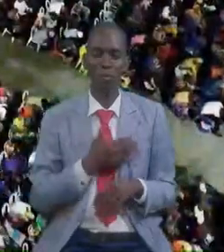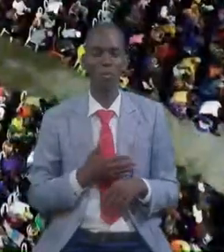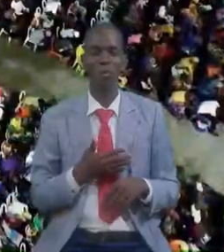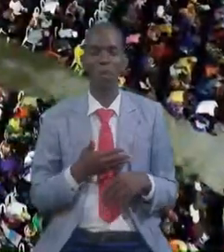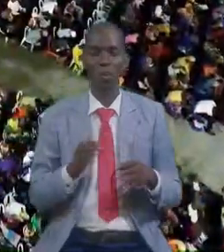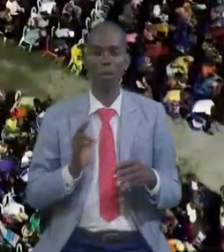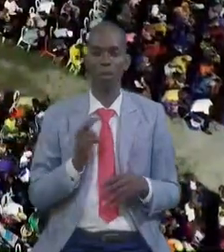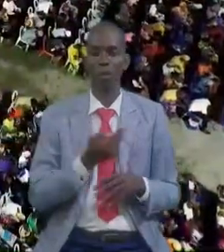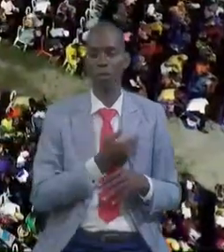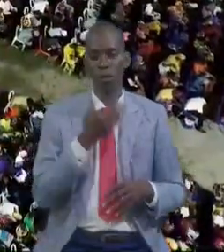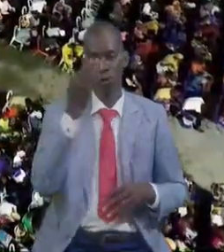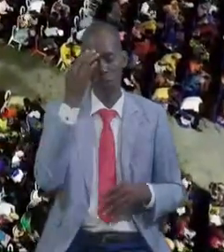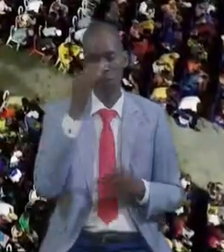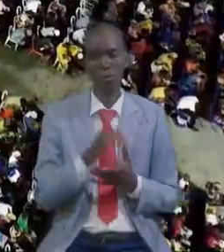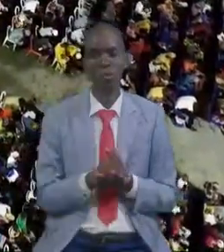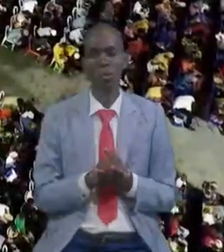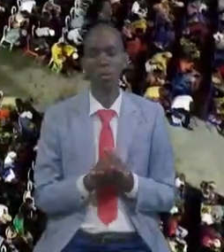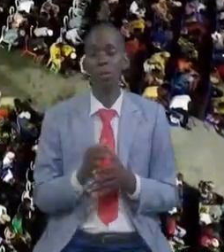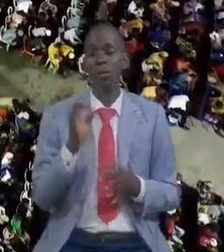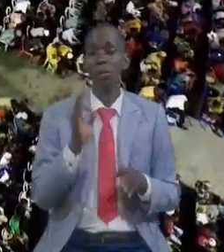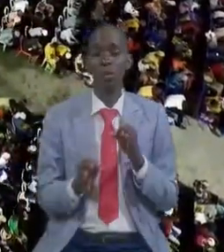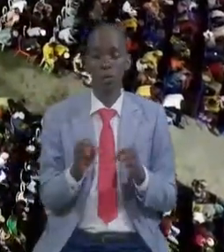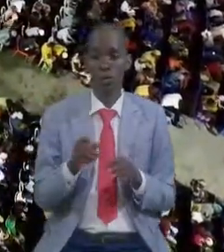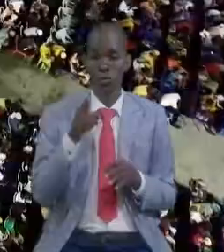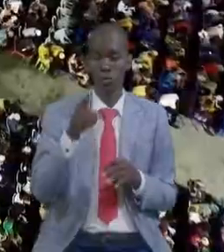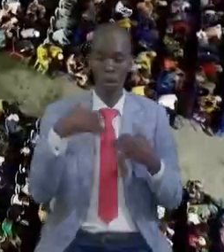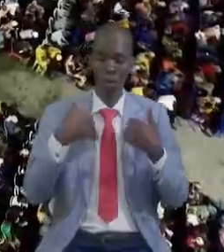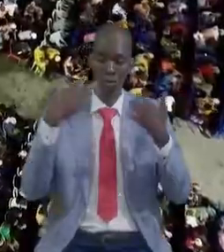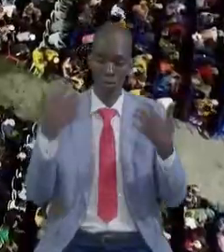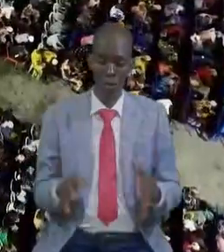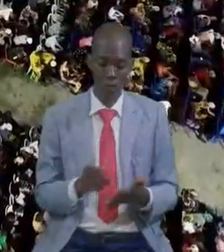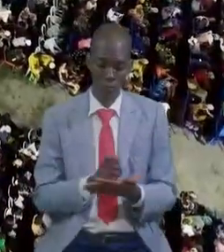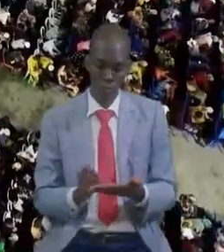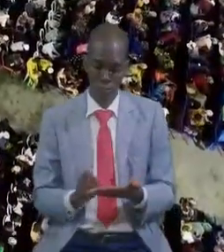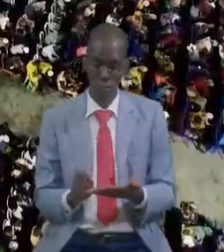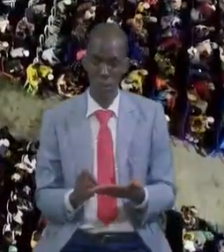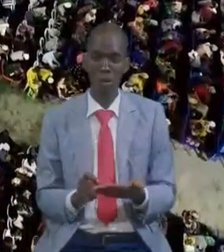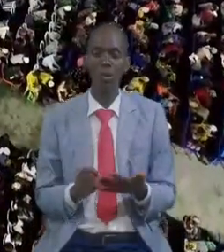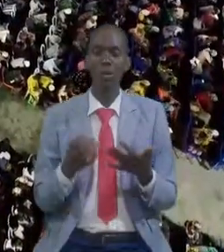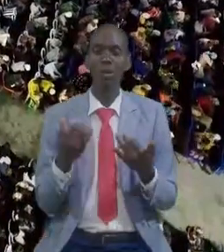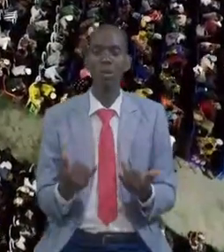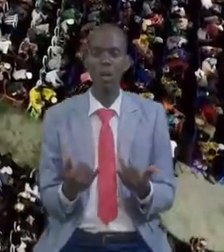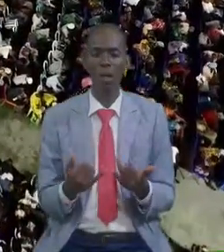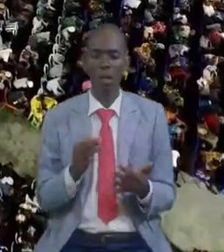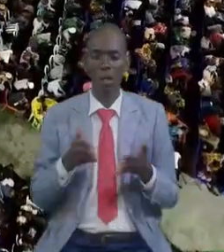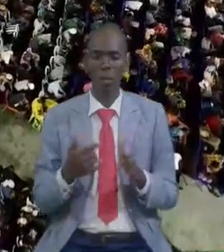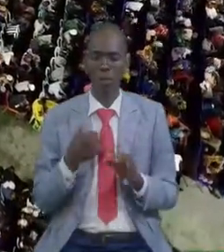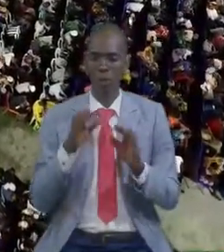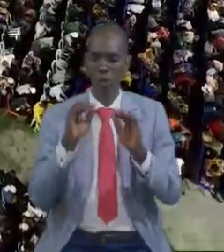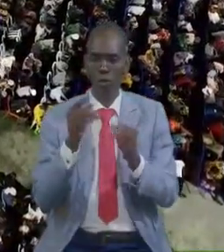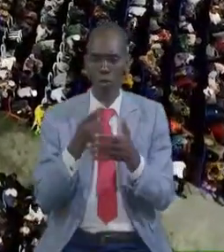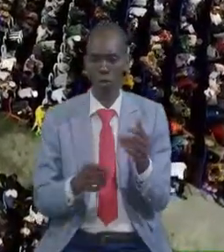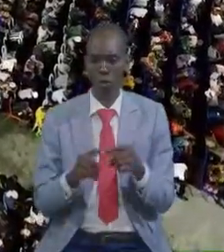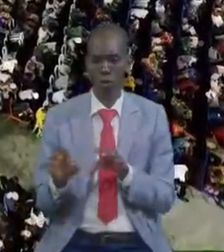Now, if they are true with you, let me tell you what we are going to do. Before the man of God,